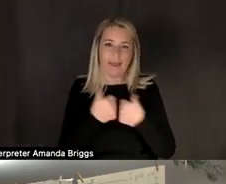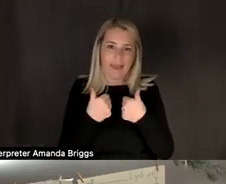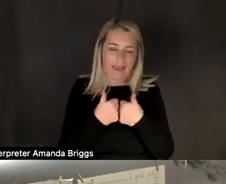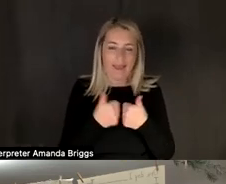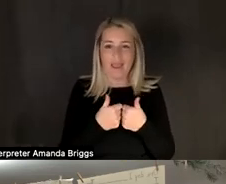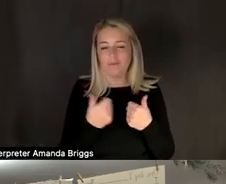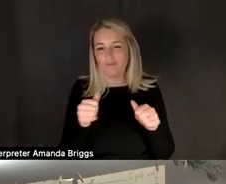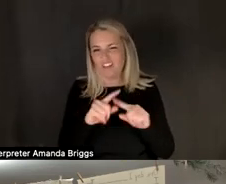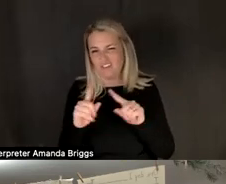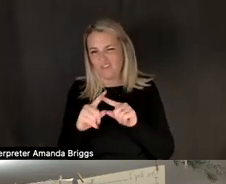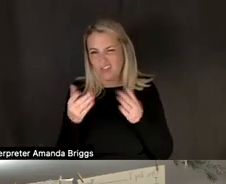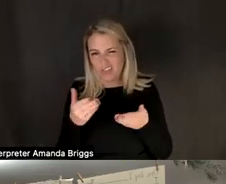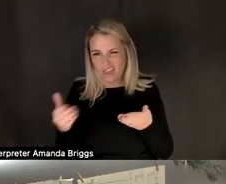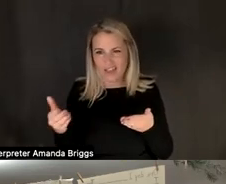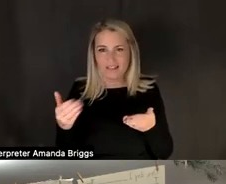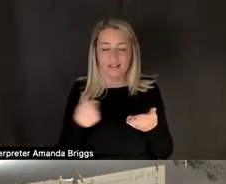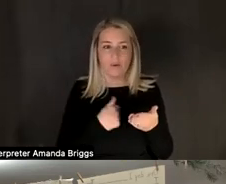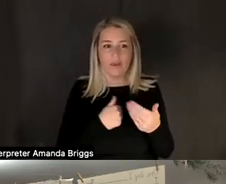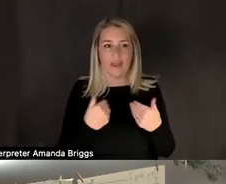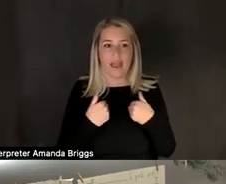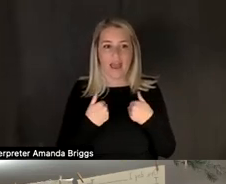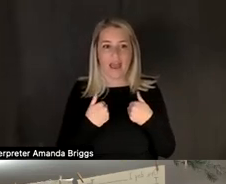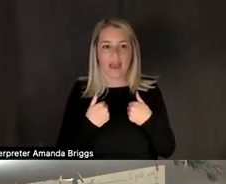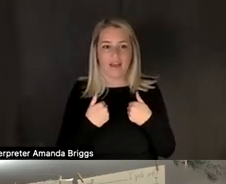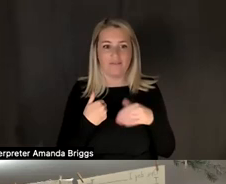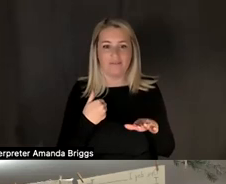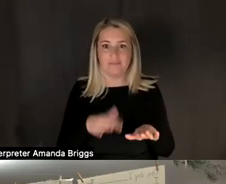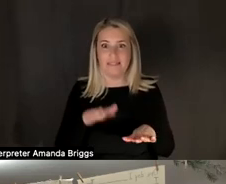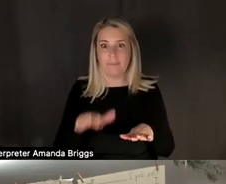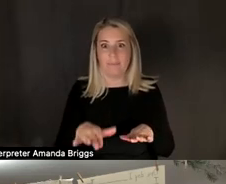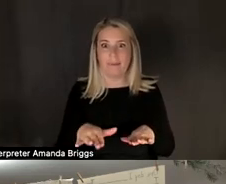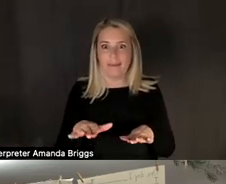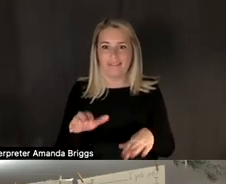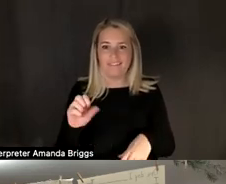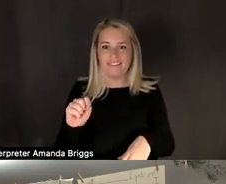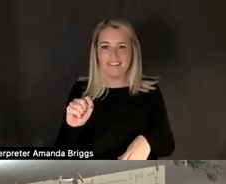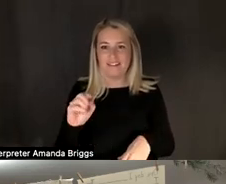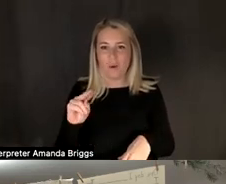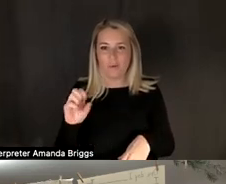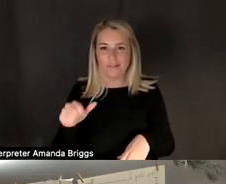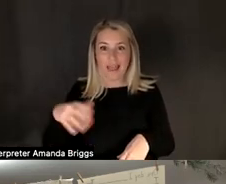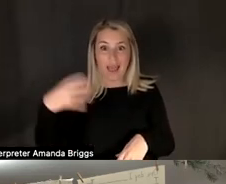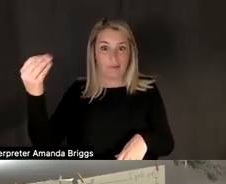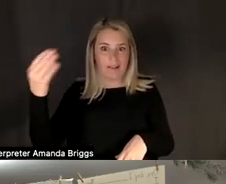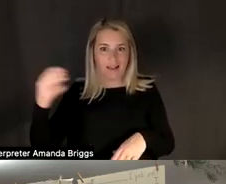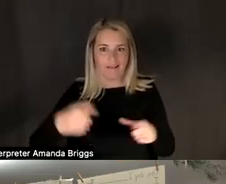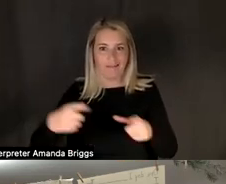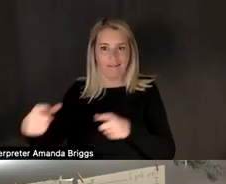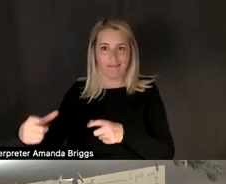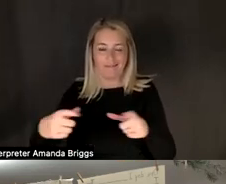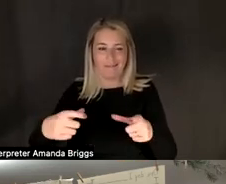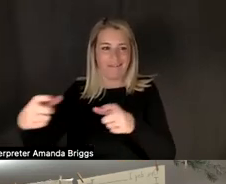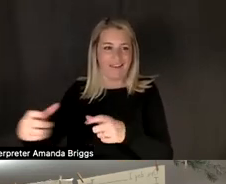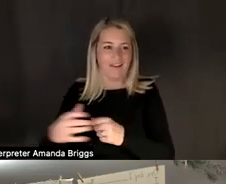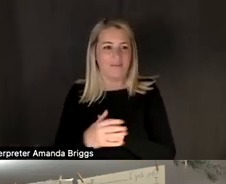things, like we have some stepping stones outside. I don't even know if I can do it, but they have to step across and